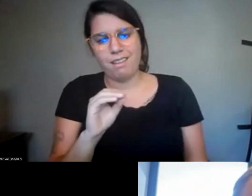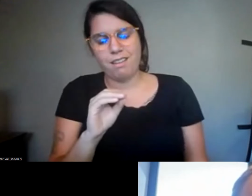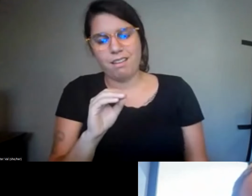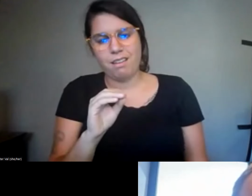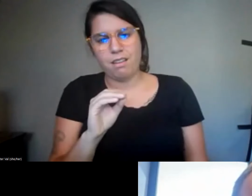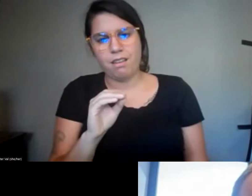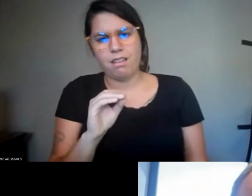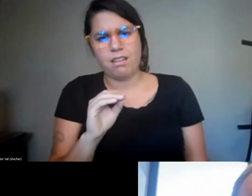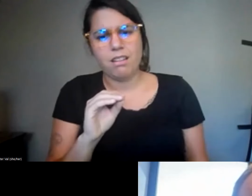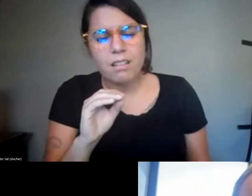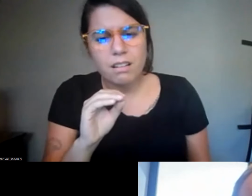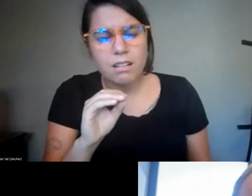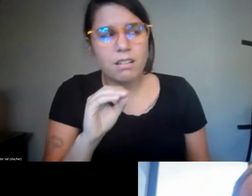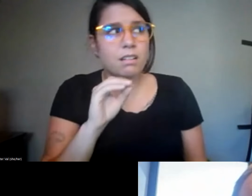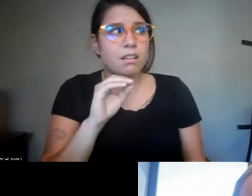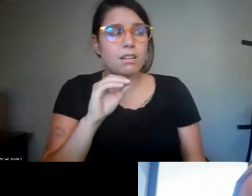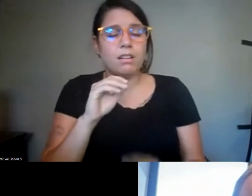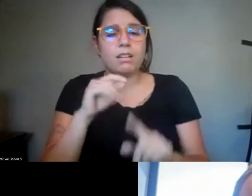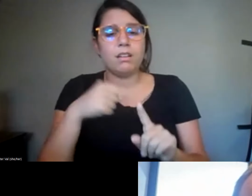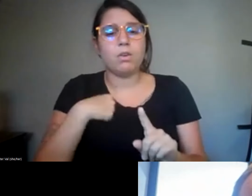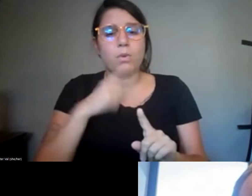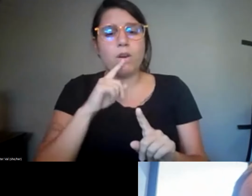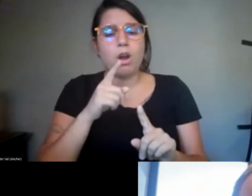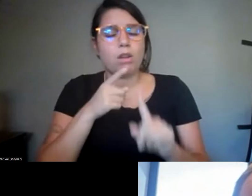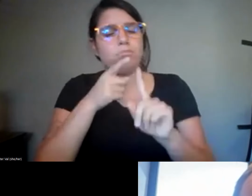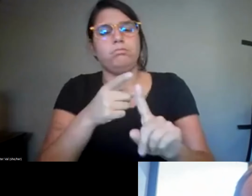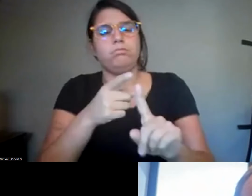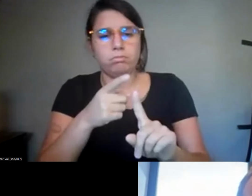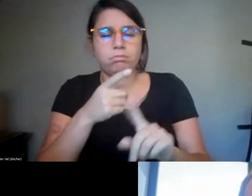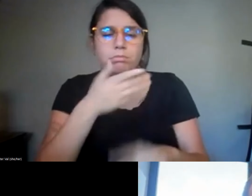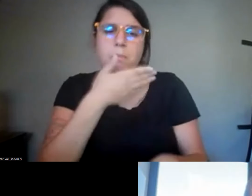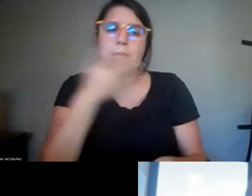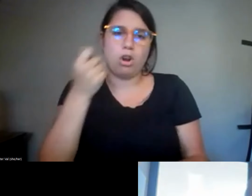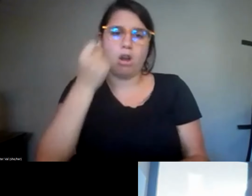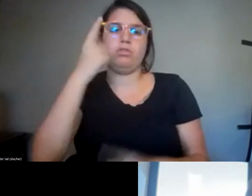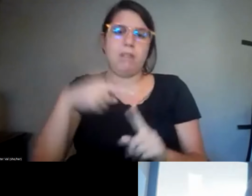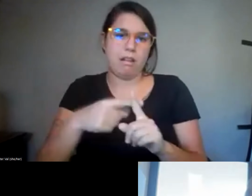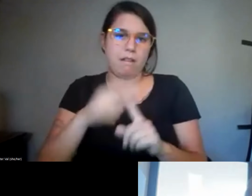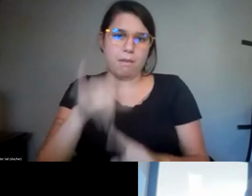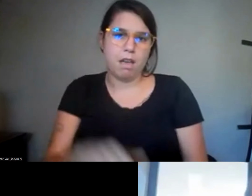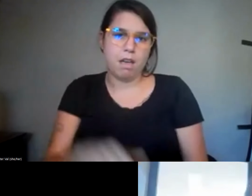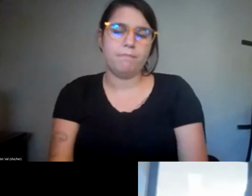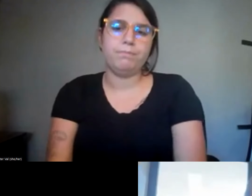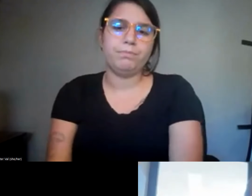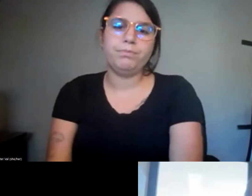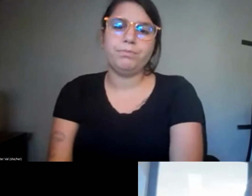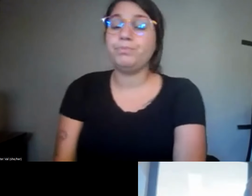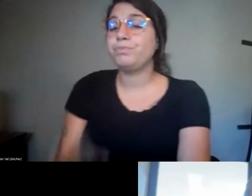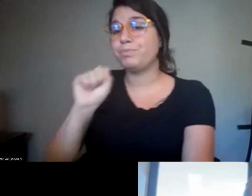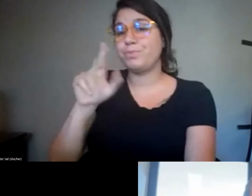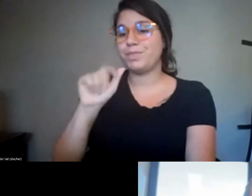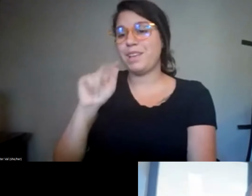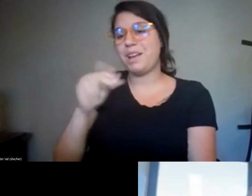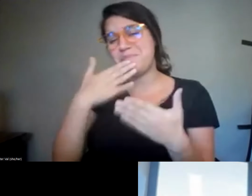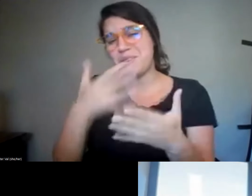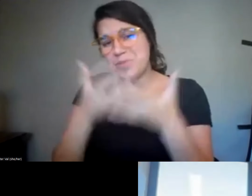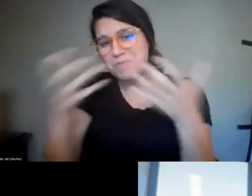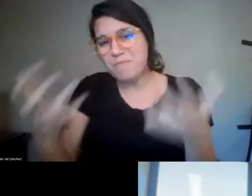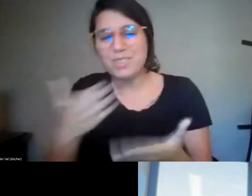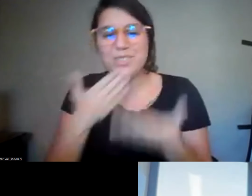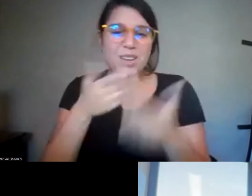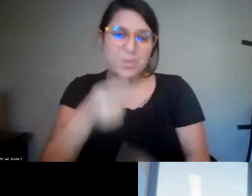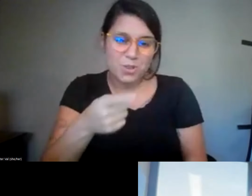Those are just preliminary thoughts, but we're striving to get a better handle on that. Thank you so much. And I think you and Dr. Kuo and